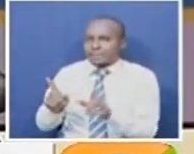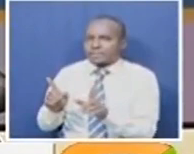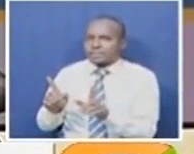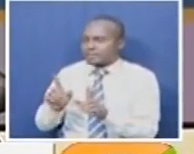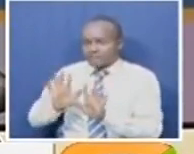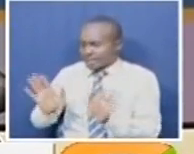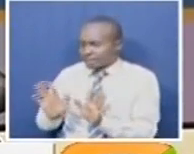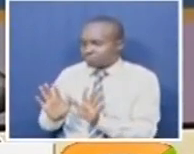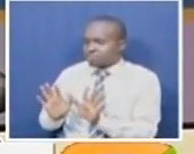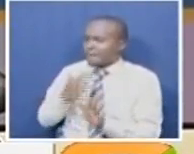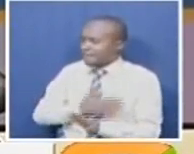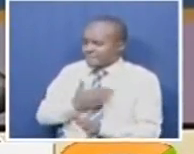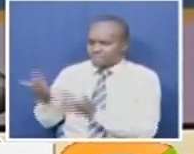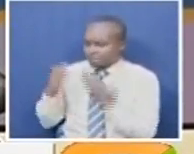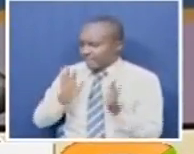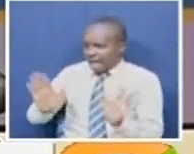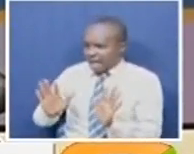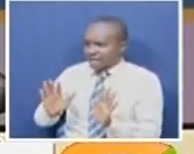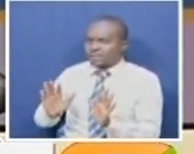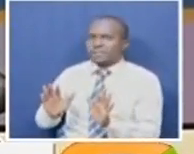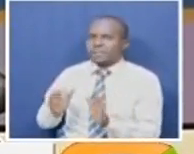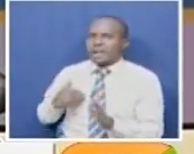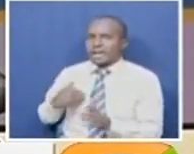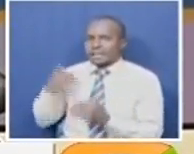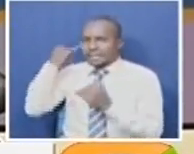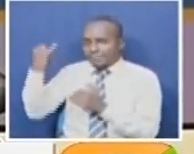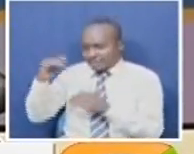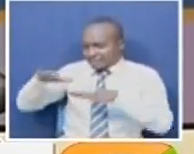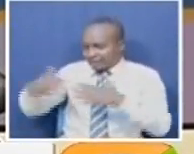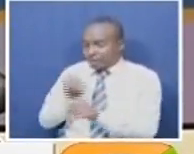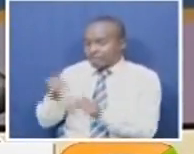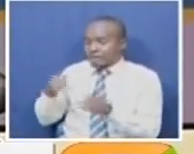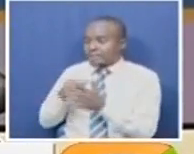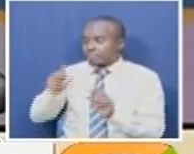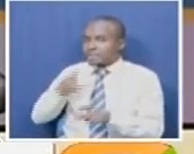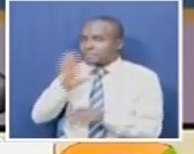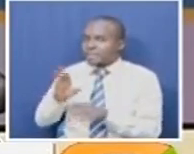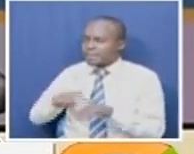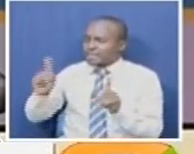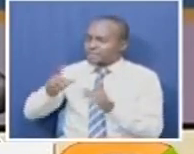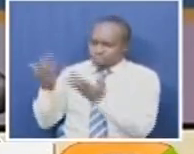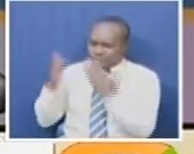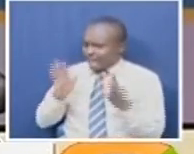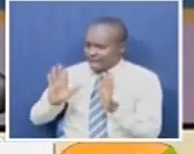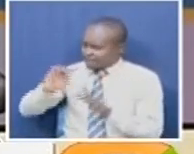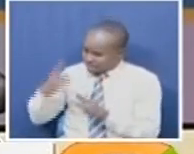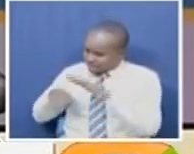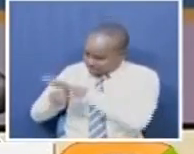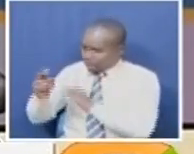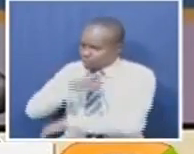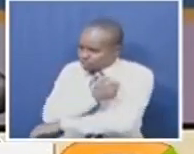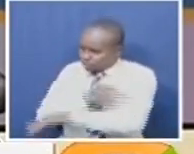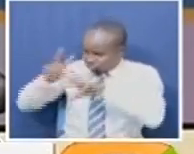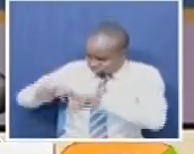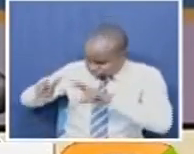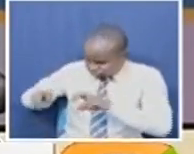and scrub and scrub. Please don't do that, as hard as it may be. I can only imagine how difficult it must be, but please just go to a hospital first, let them examine